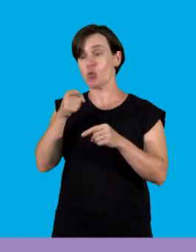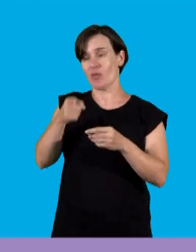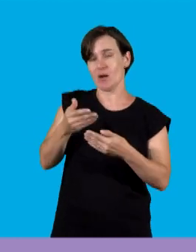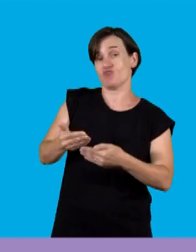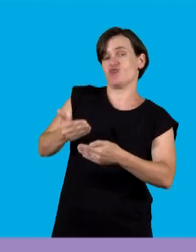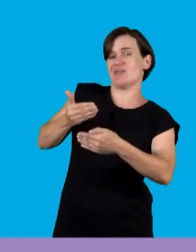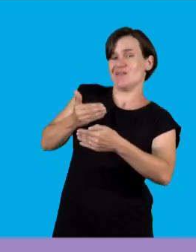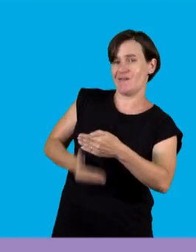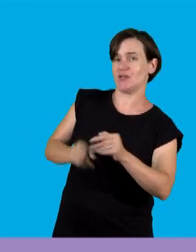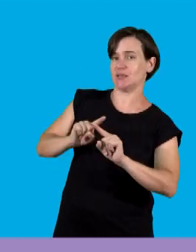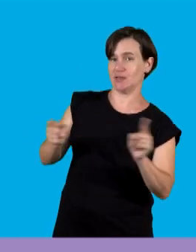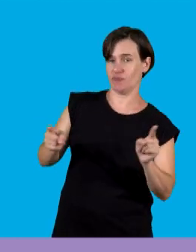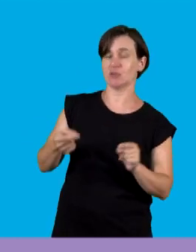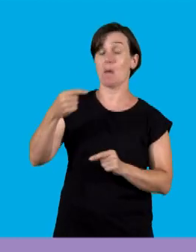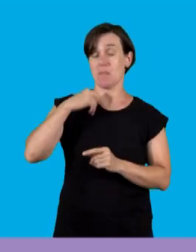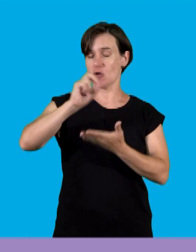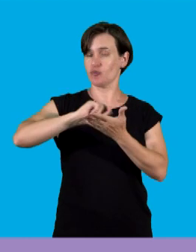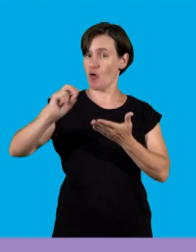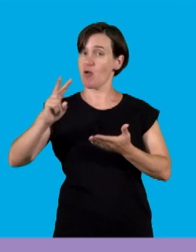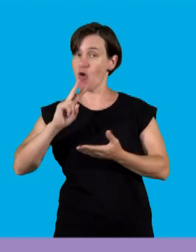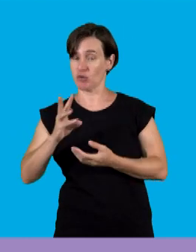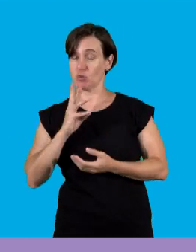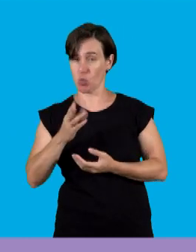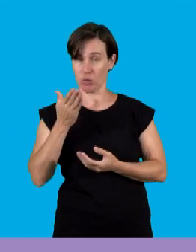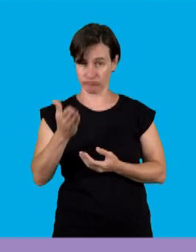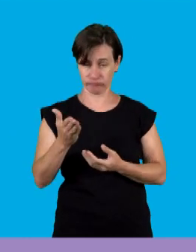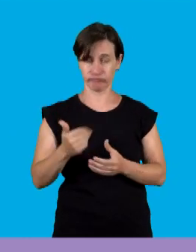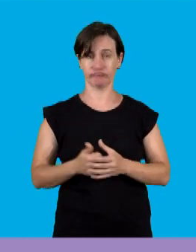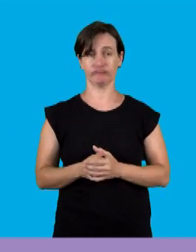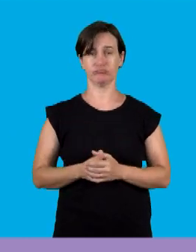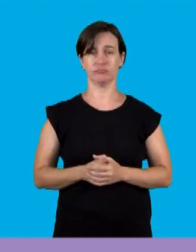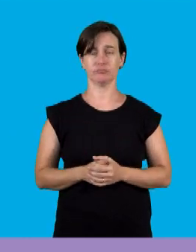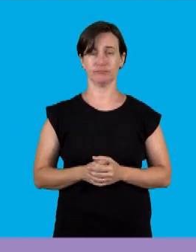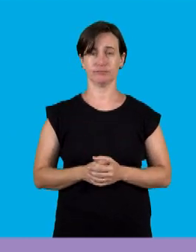can write that down here to say that